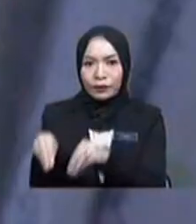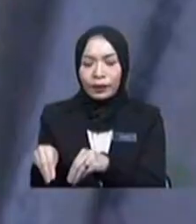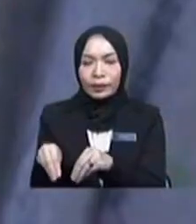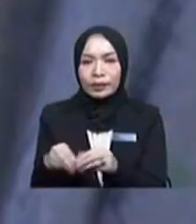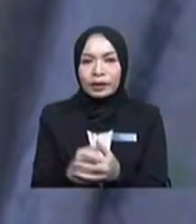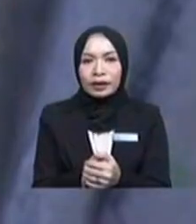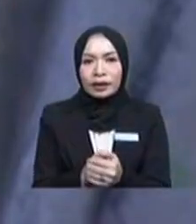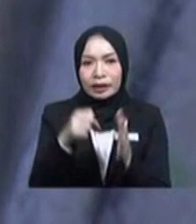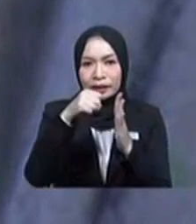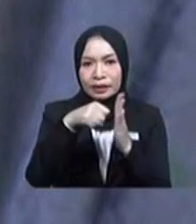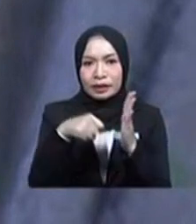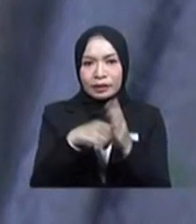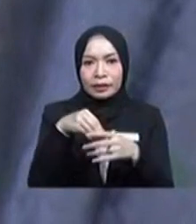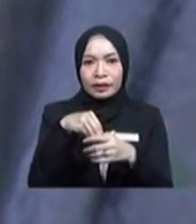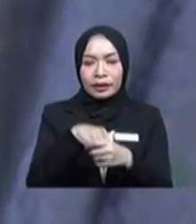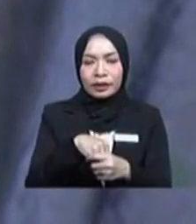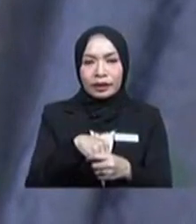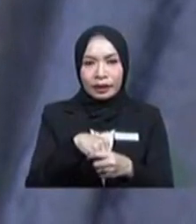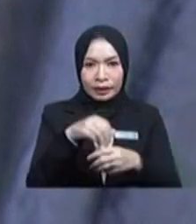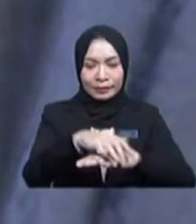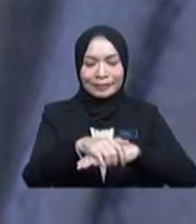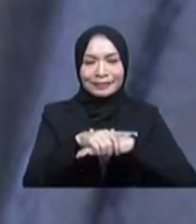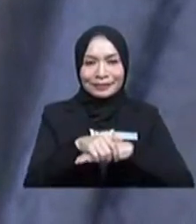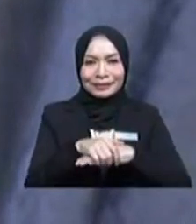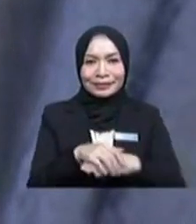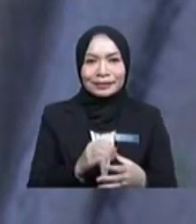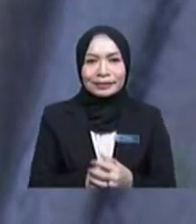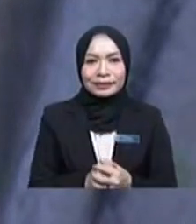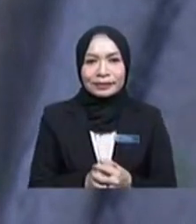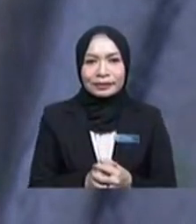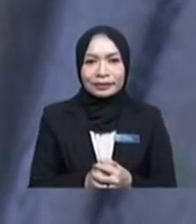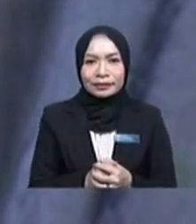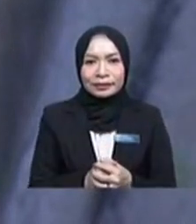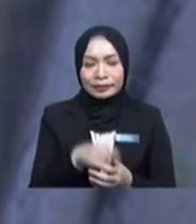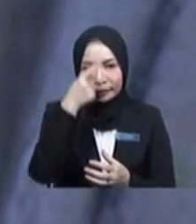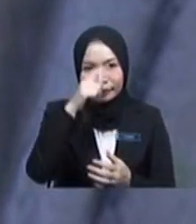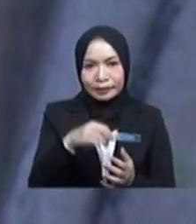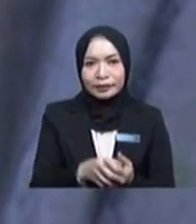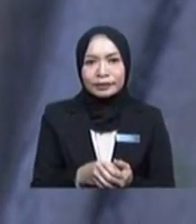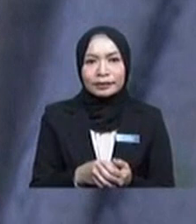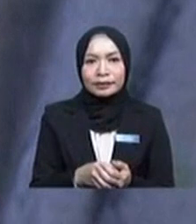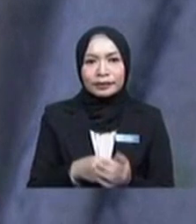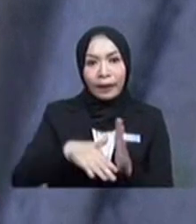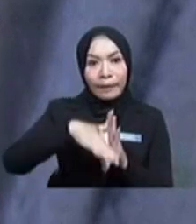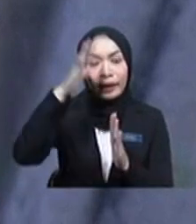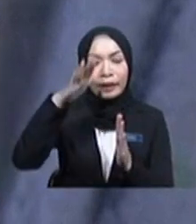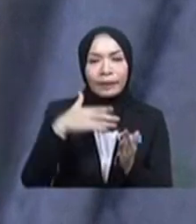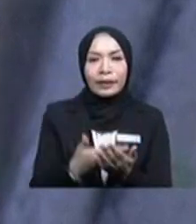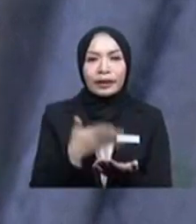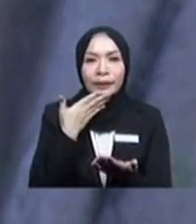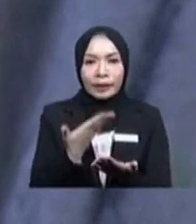including English language education. It involves enhancing students' mastery of digital